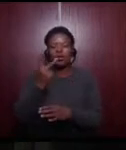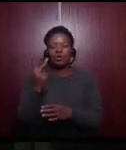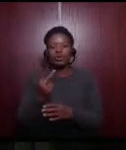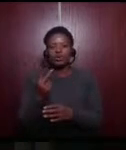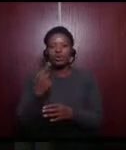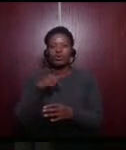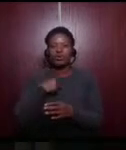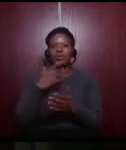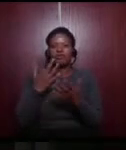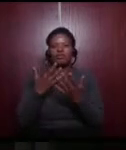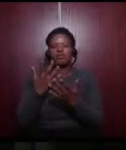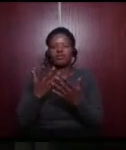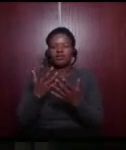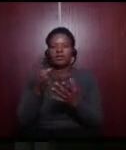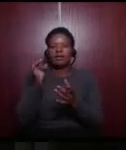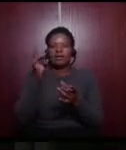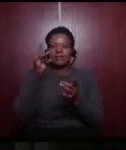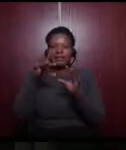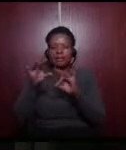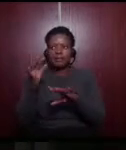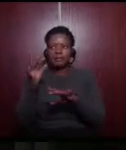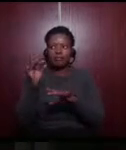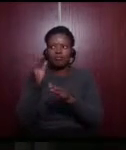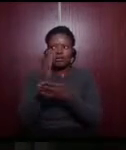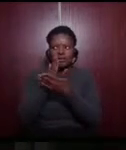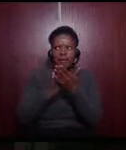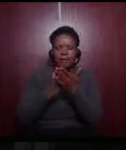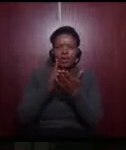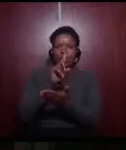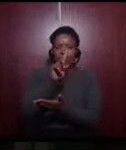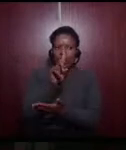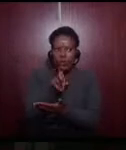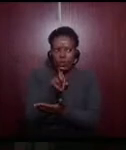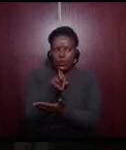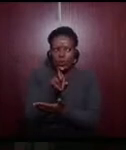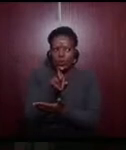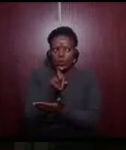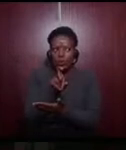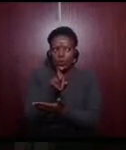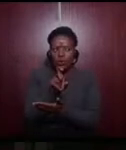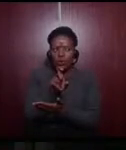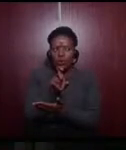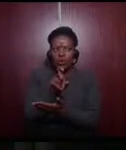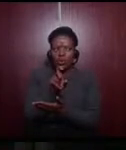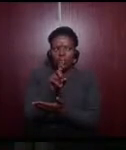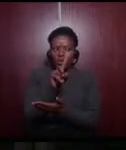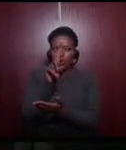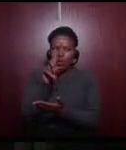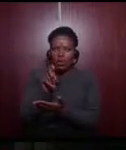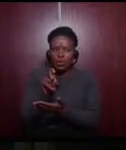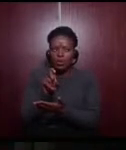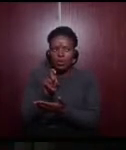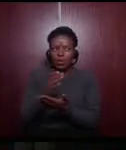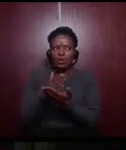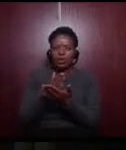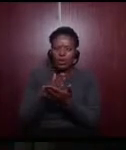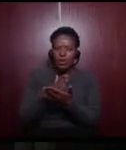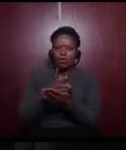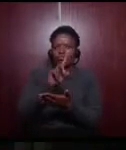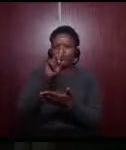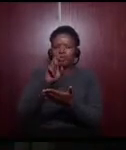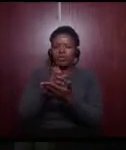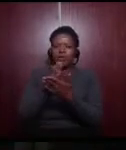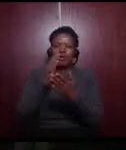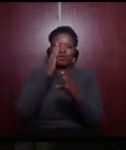we noted some of the questions, but I was maybe thinking some of them will have to refer to our colleagues who are dealing in the